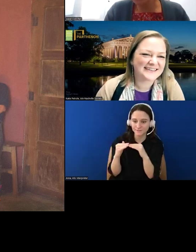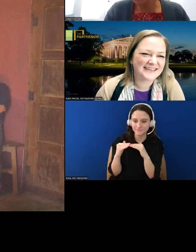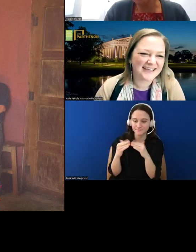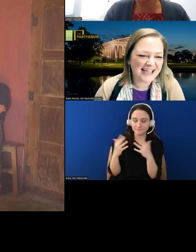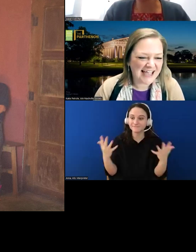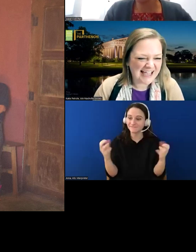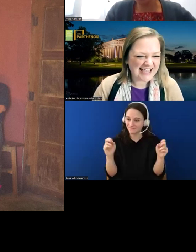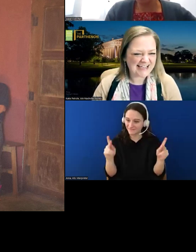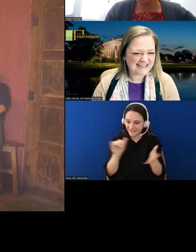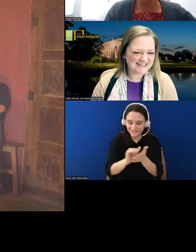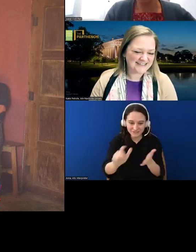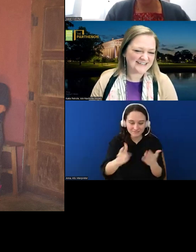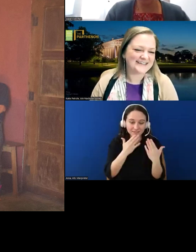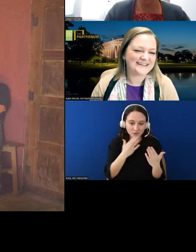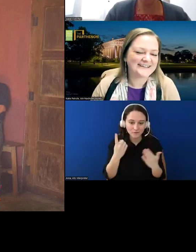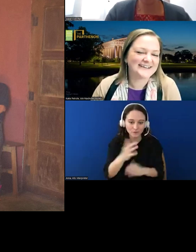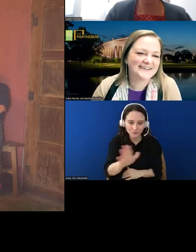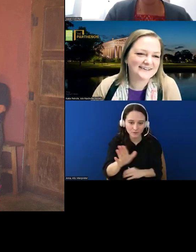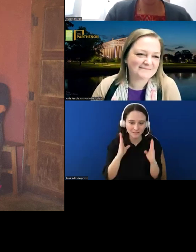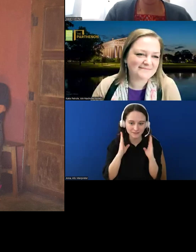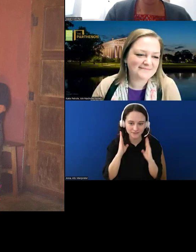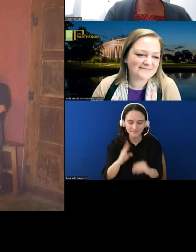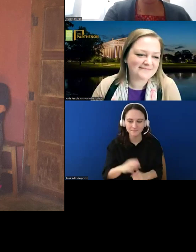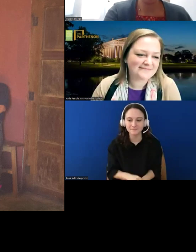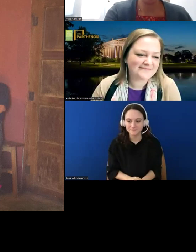That's all. Thank you for your attention.